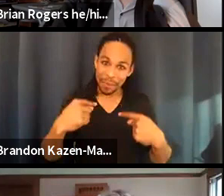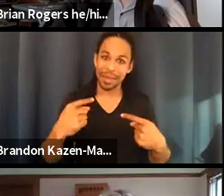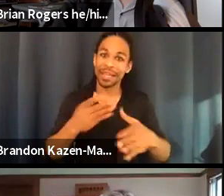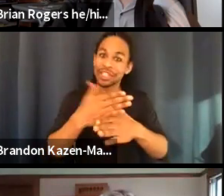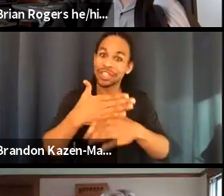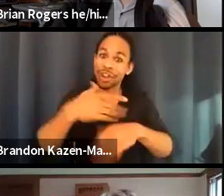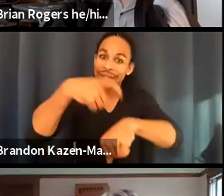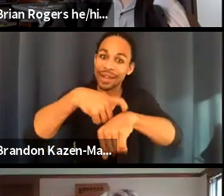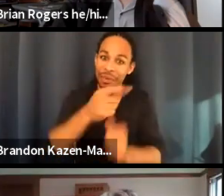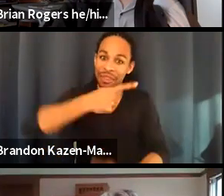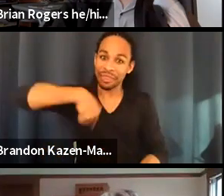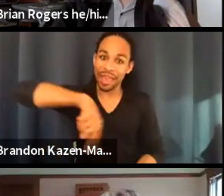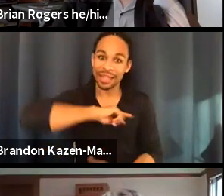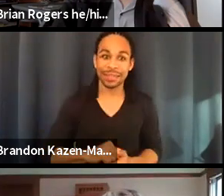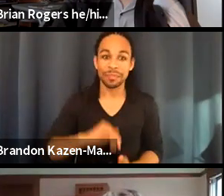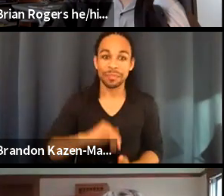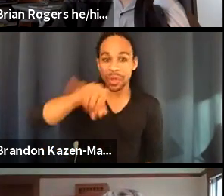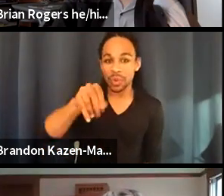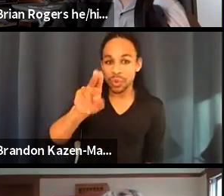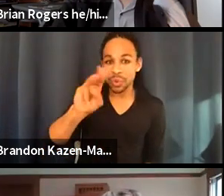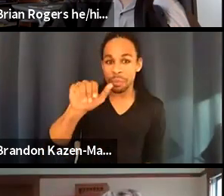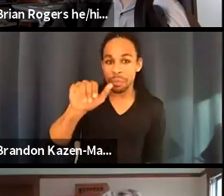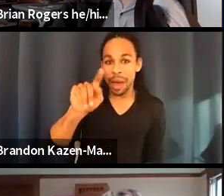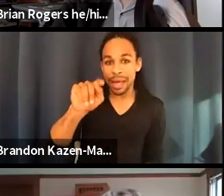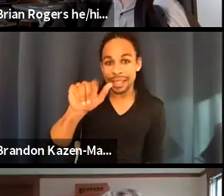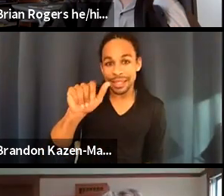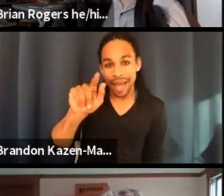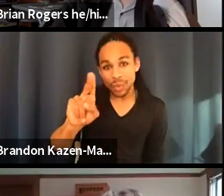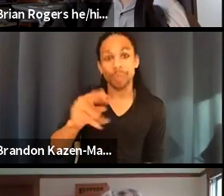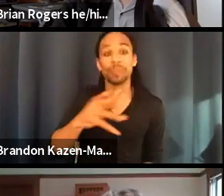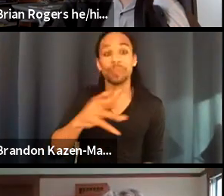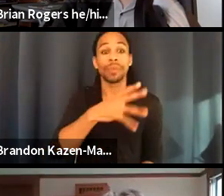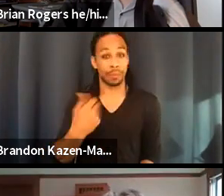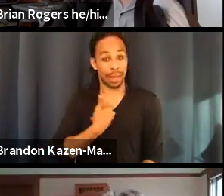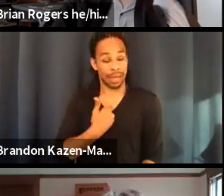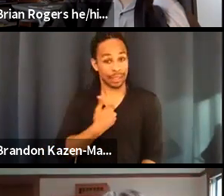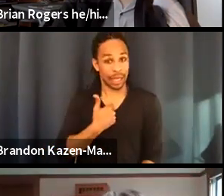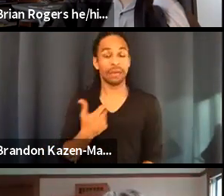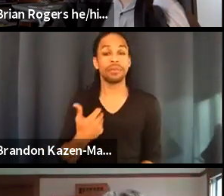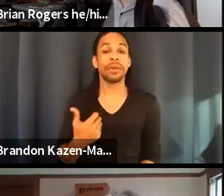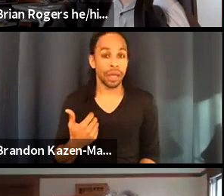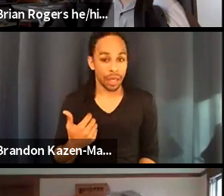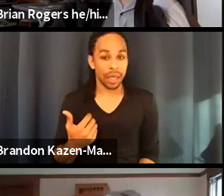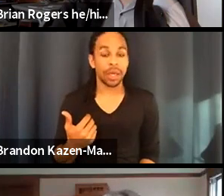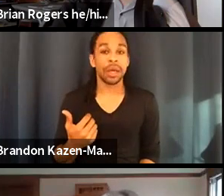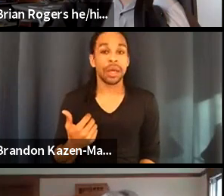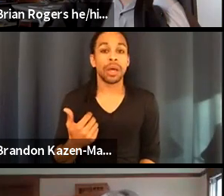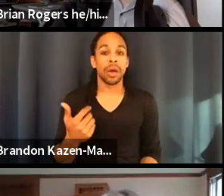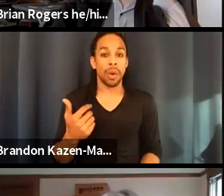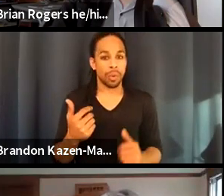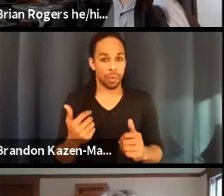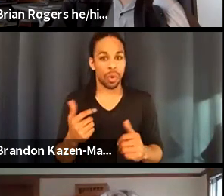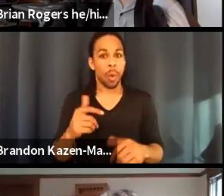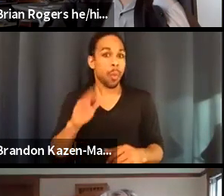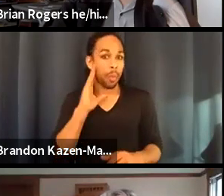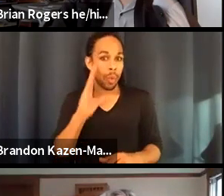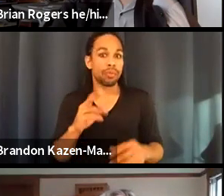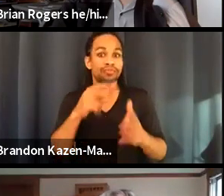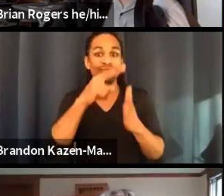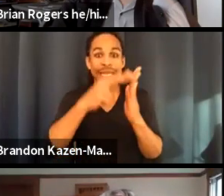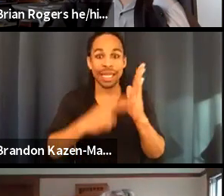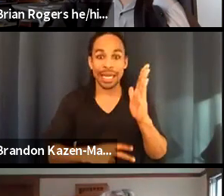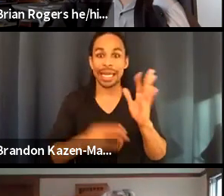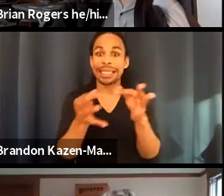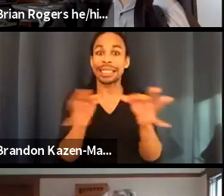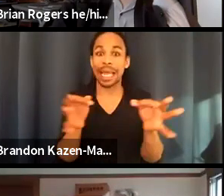Jumatatu and I have been asked by the working group of Creating New Futures to read a statement compiled by Emily